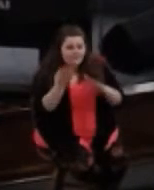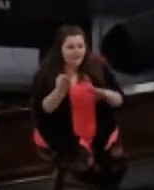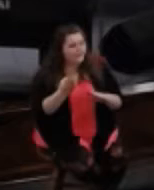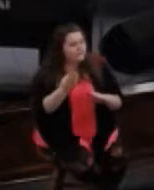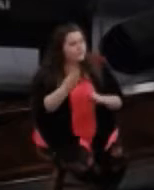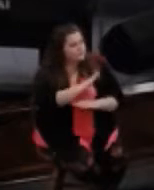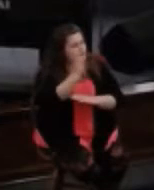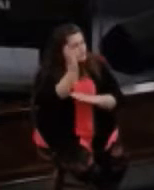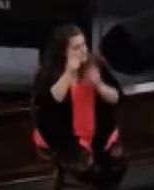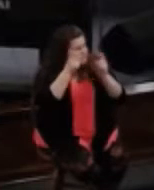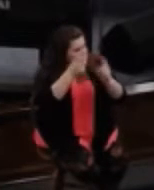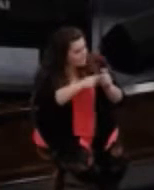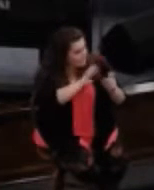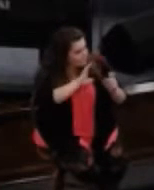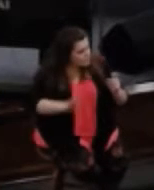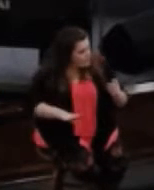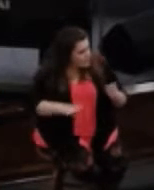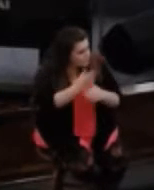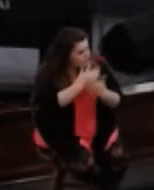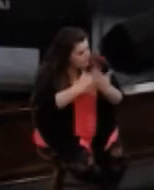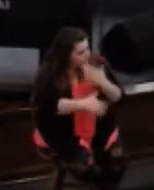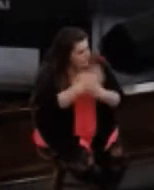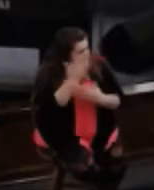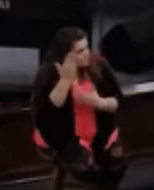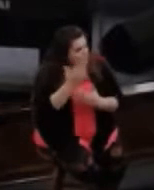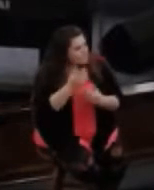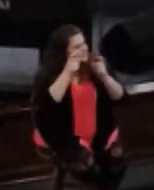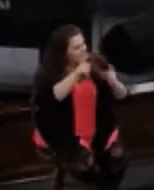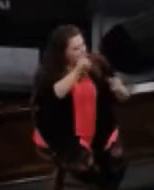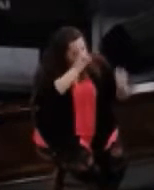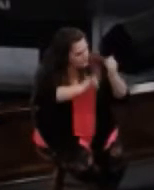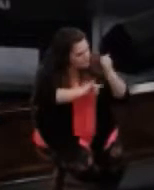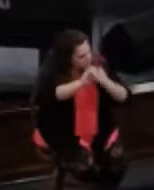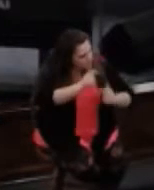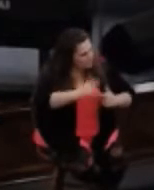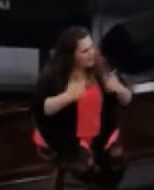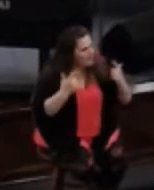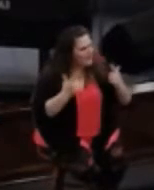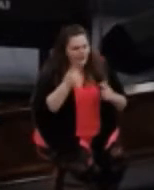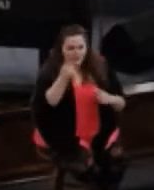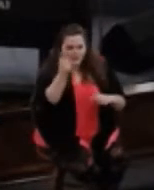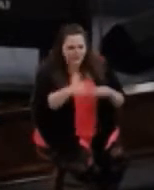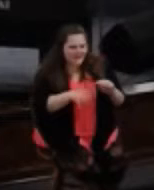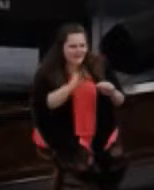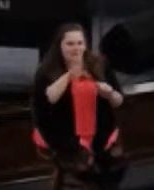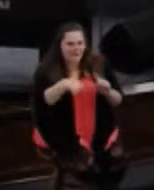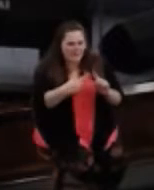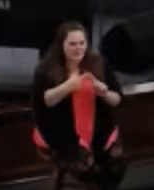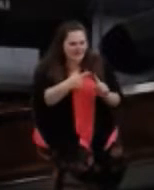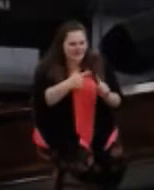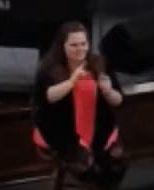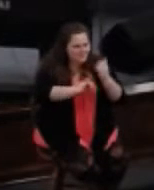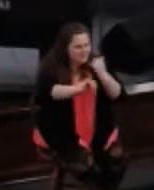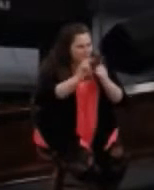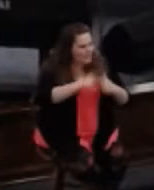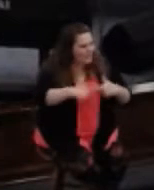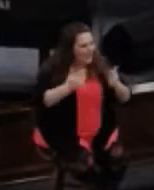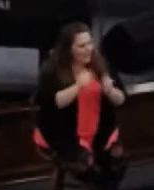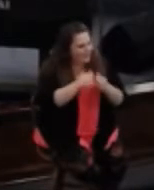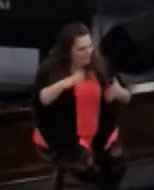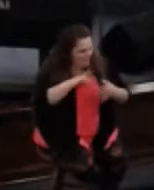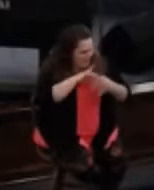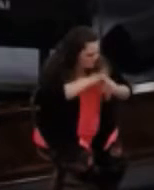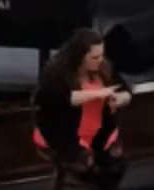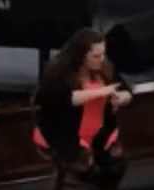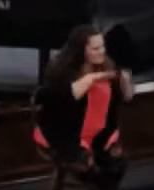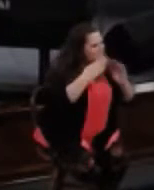gift from Christ that we're talking about this morning is the gift of eternal life. And you can't talk about eternal life without talking about